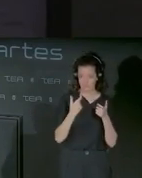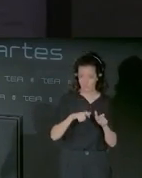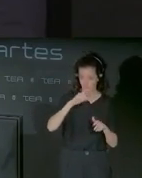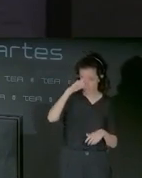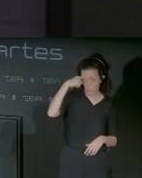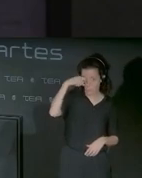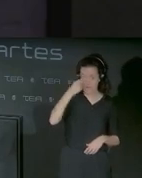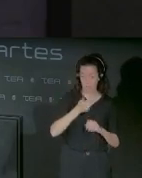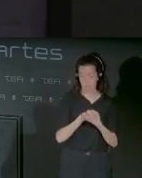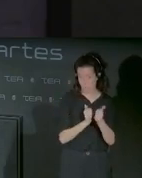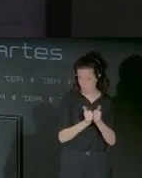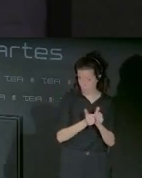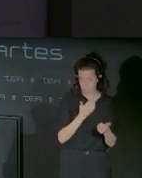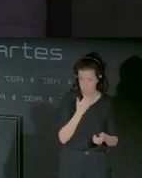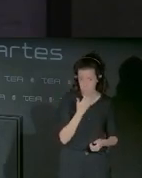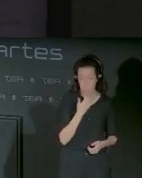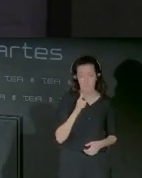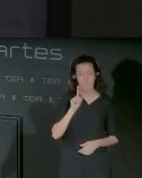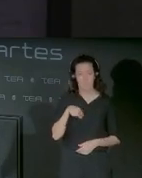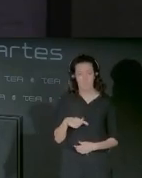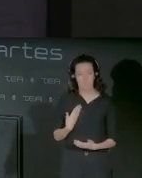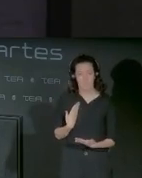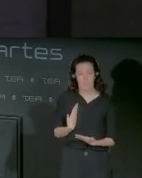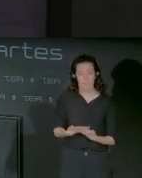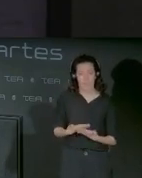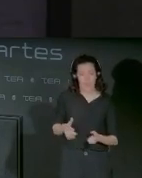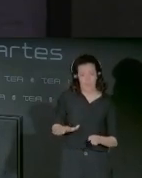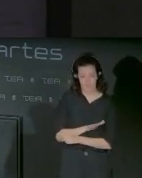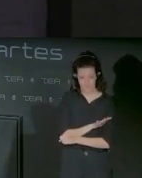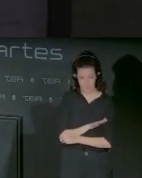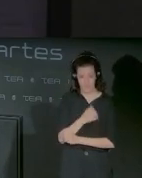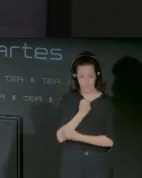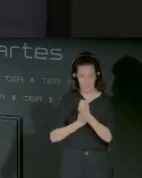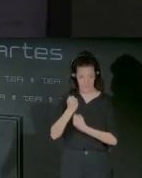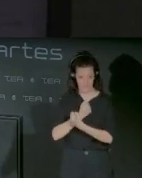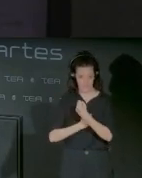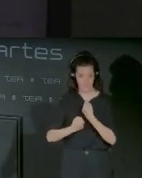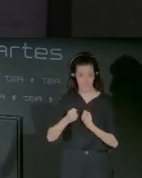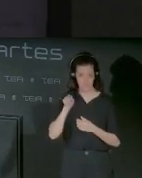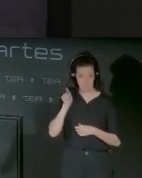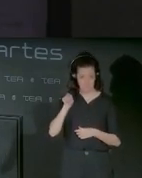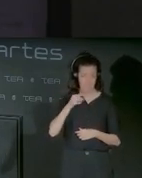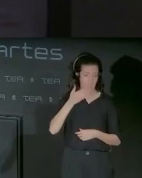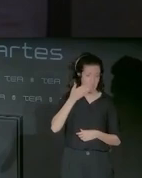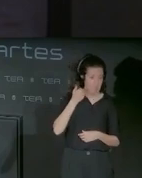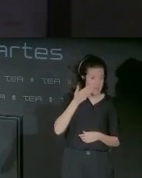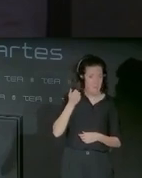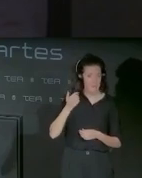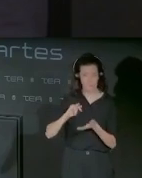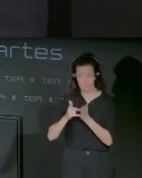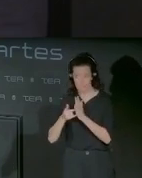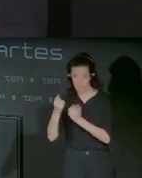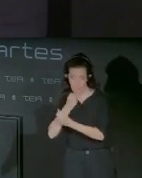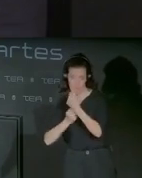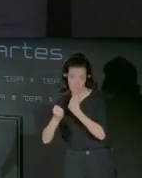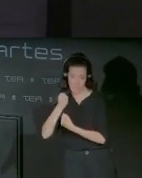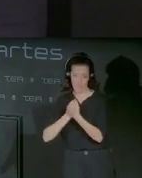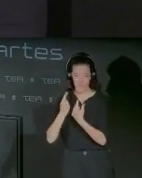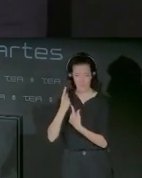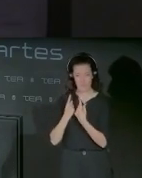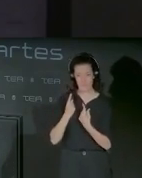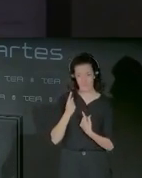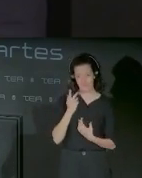guarantees. I think that the banking sector and the financial system is quite reluctant to go to the very immaterial